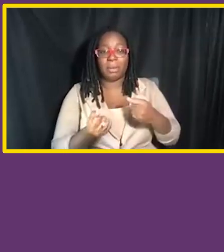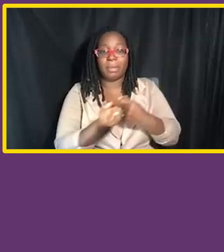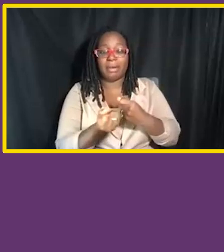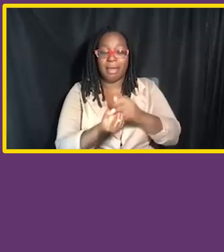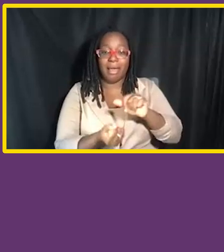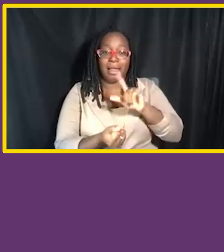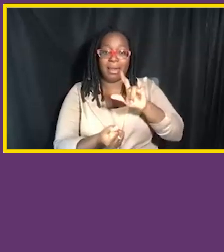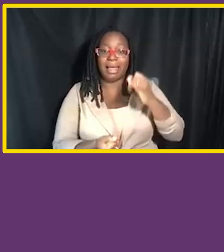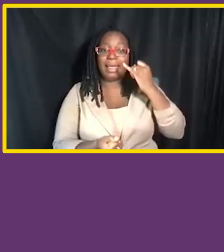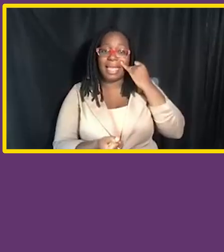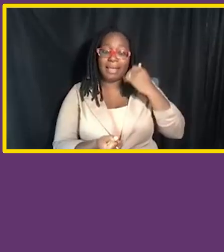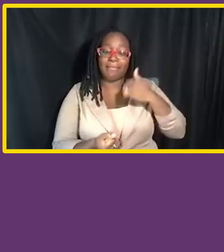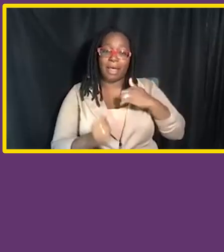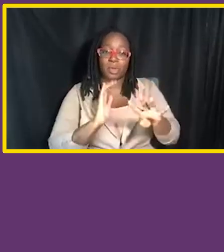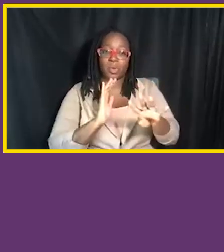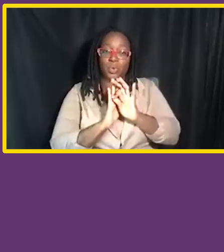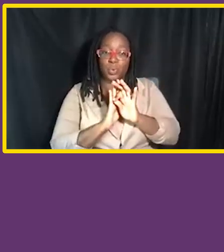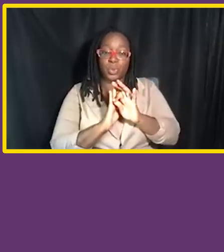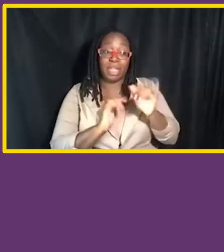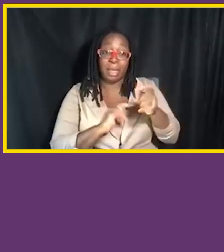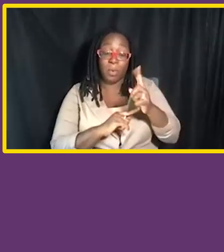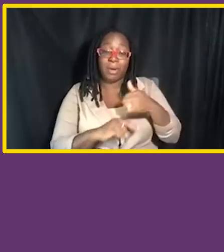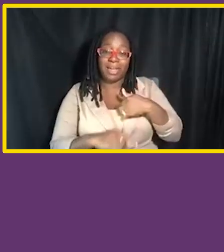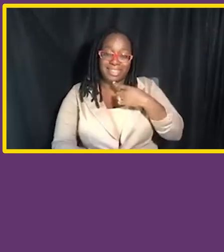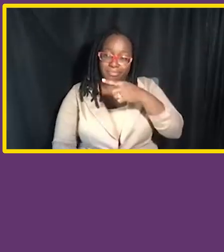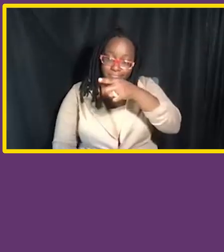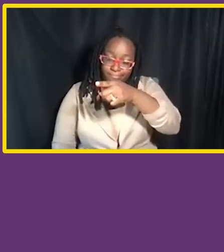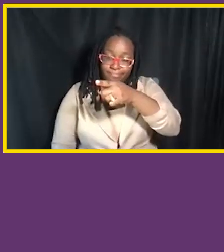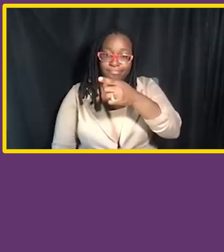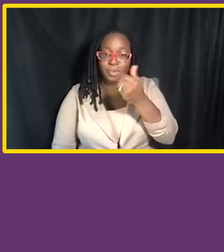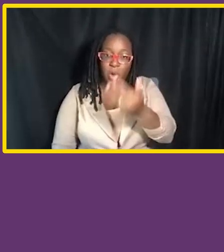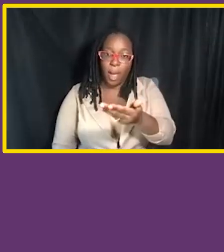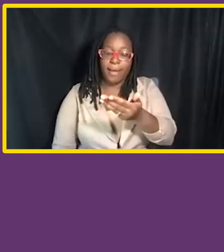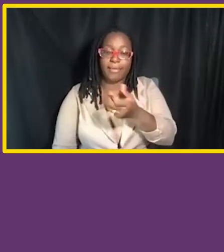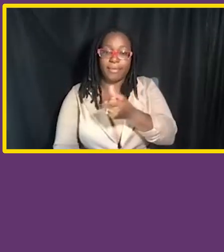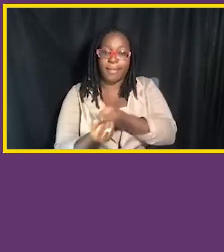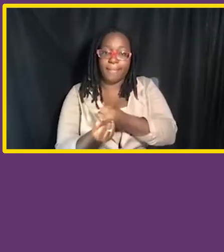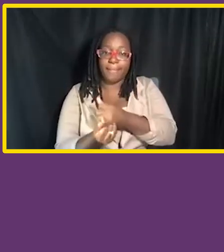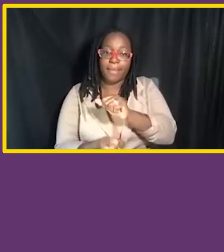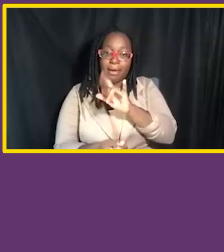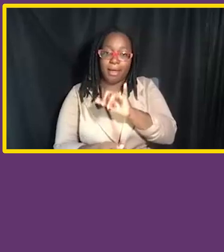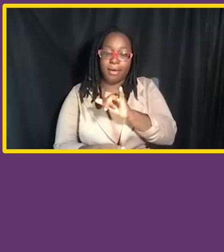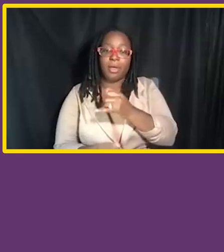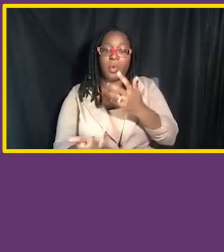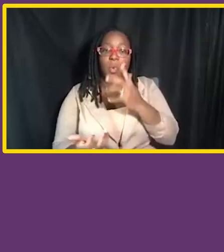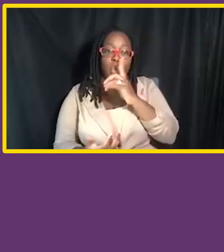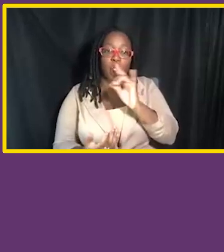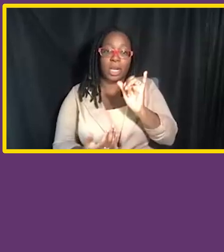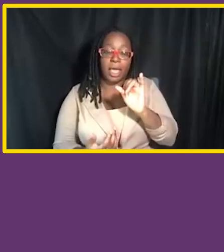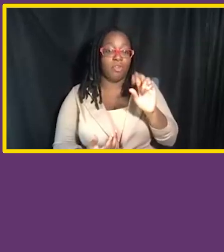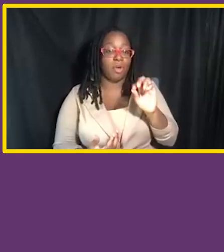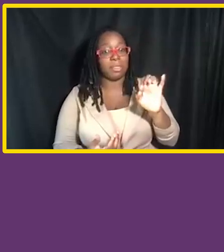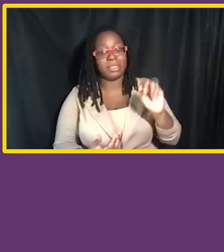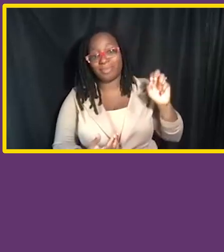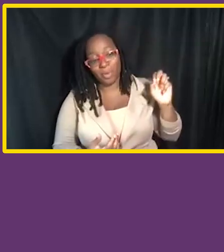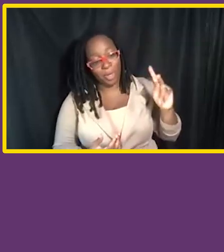be an ally. And in that moment, I said, I'm choosing you to play ally, and this is what it's going to look like. And Robin was like, I understand the